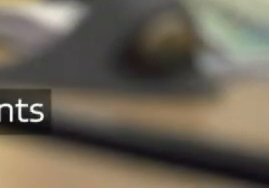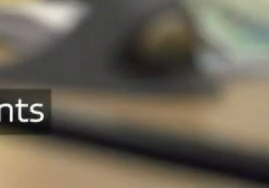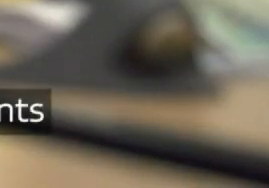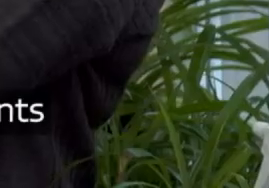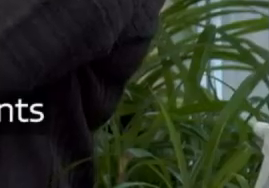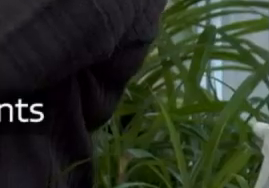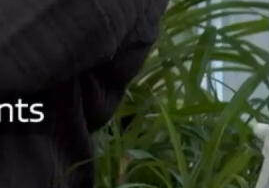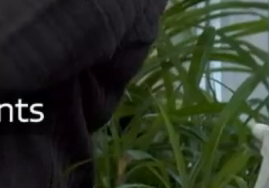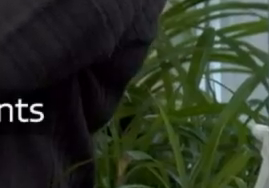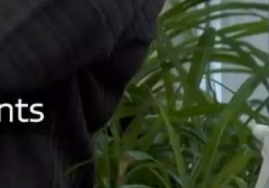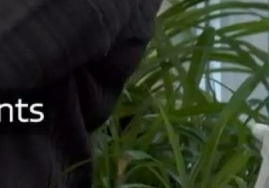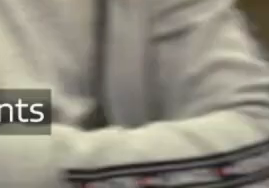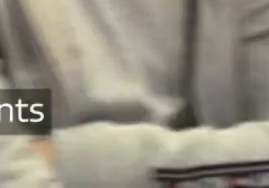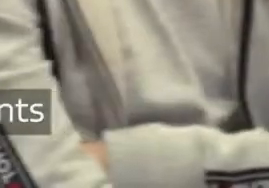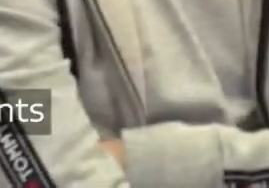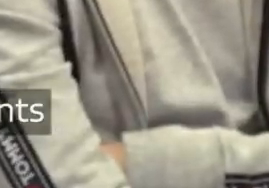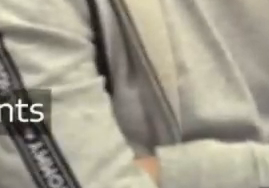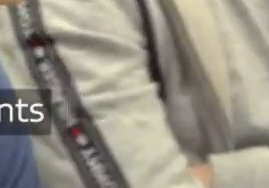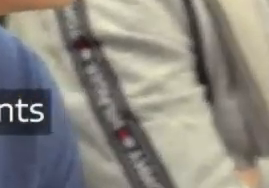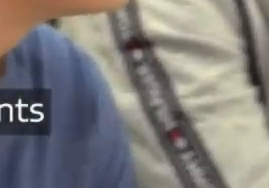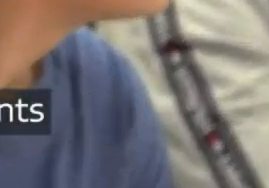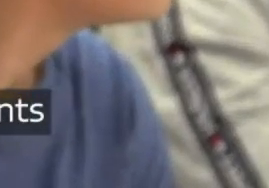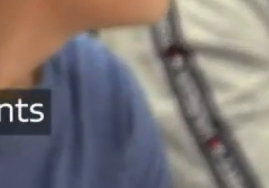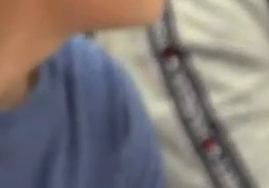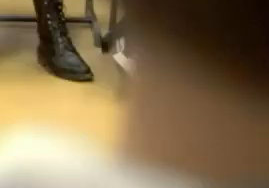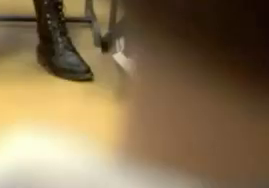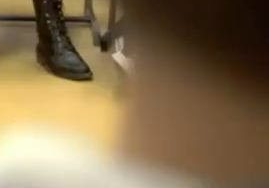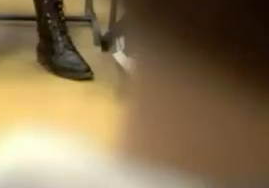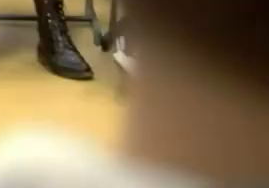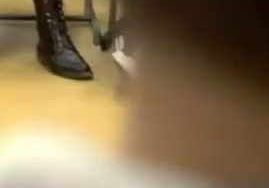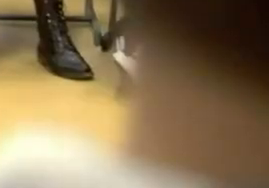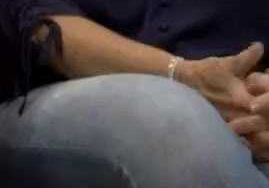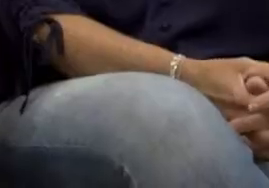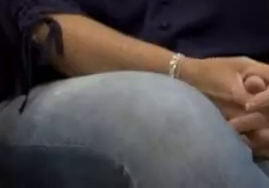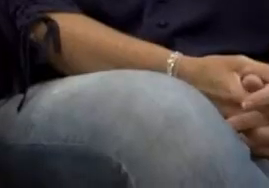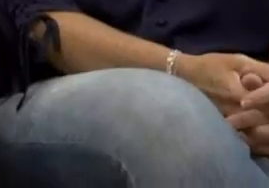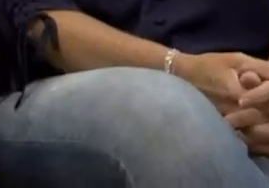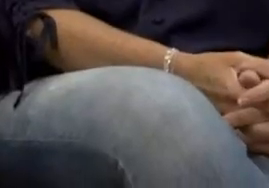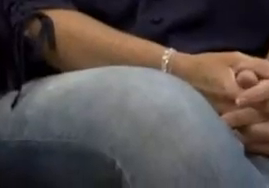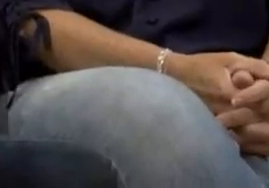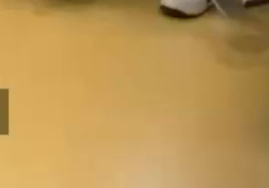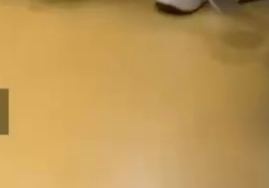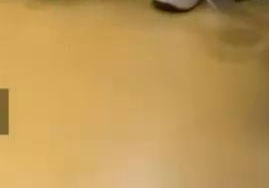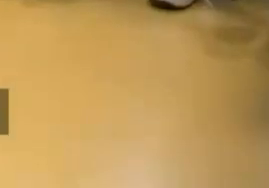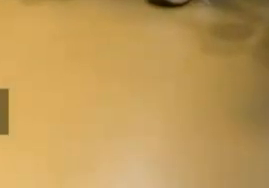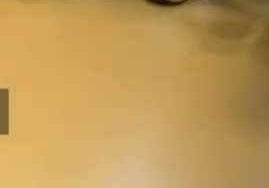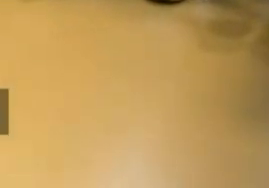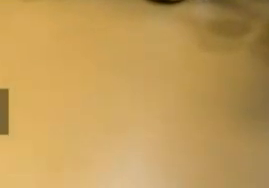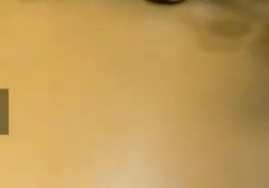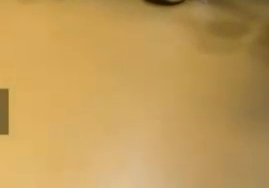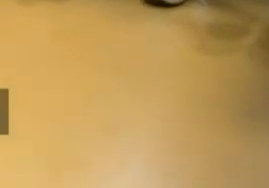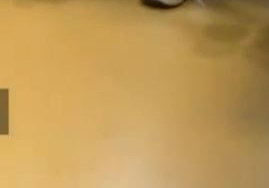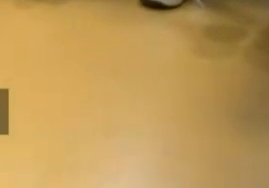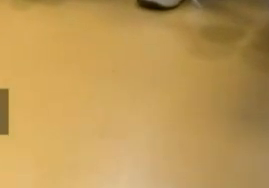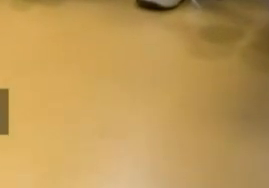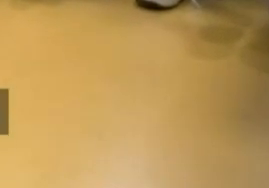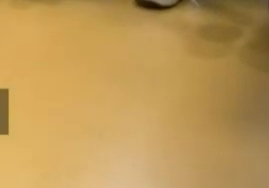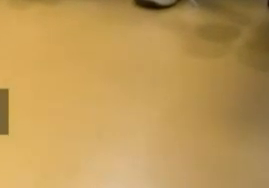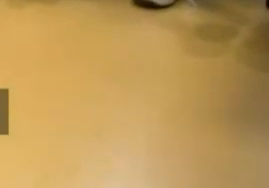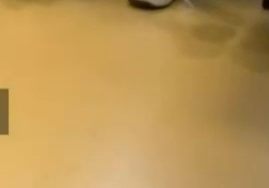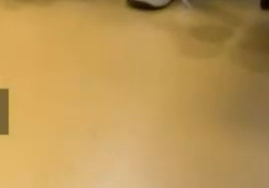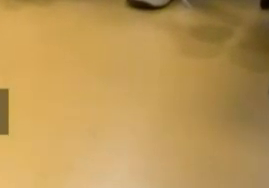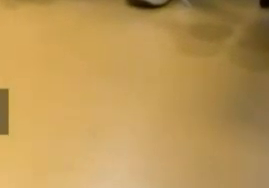trained with the right learning materials and assessments to meet the needs of their students. Guter Unterricht ist für uns